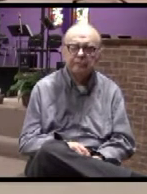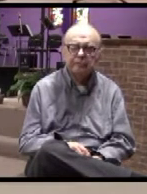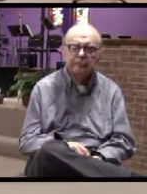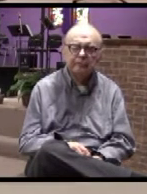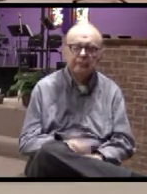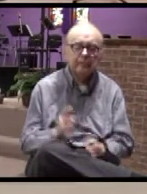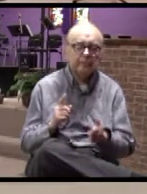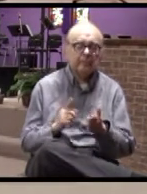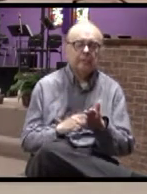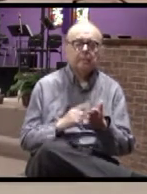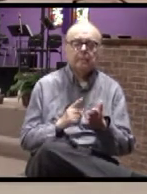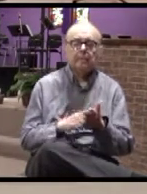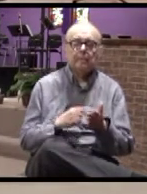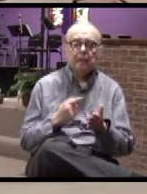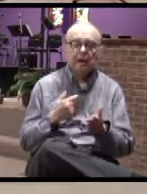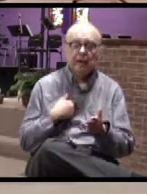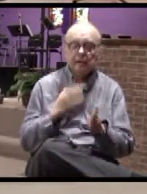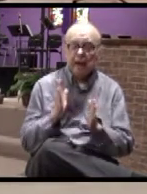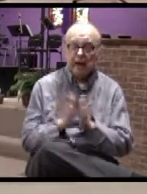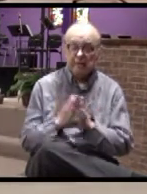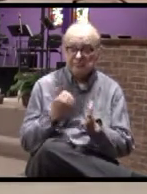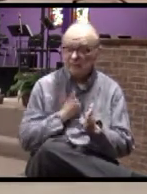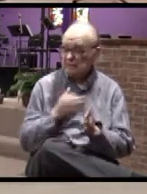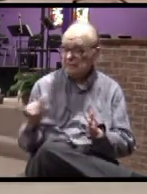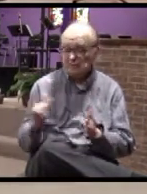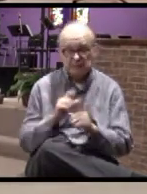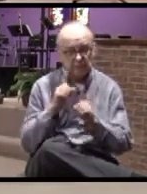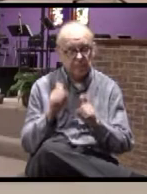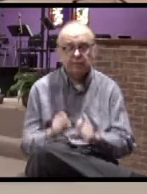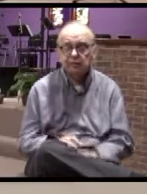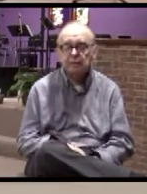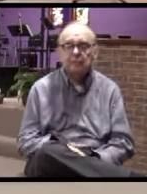And sometimes I have to ask myself the same question.